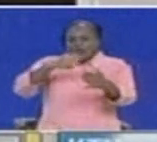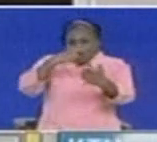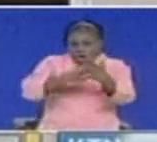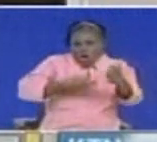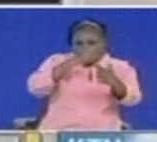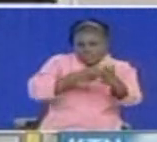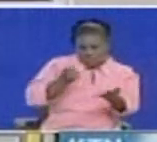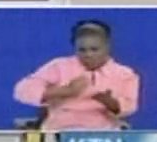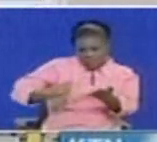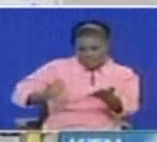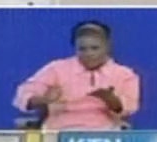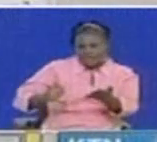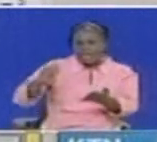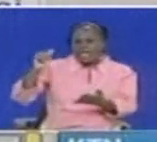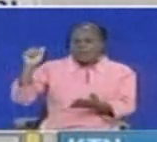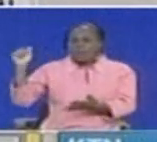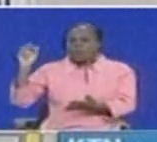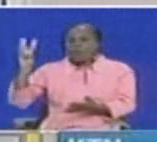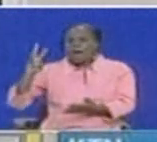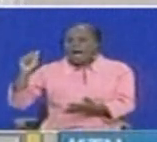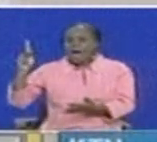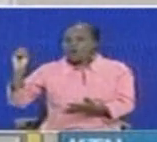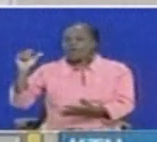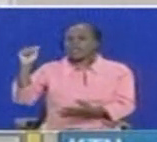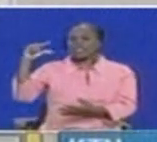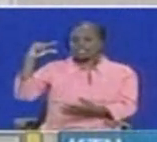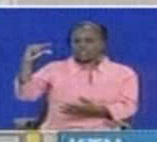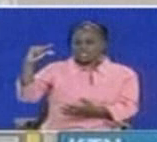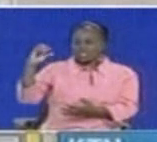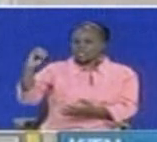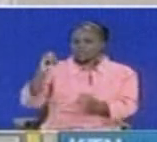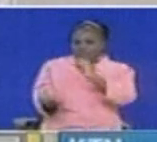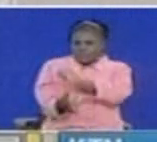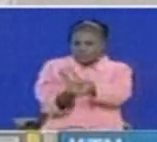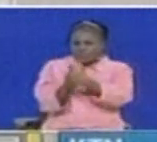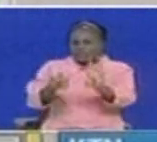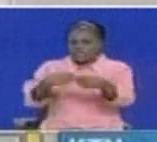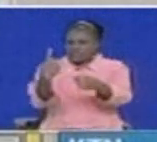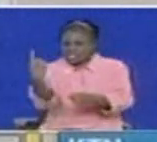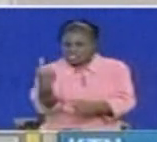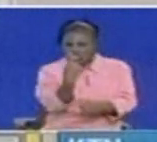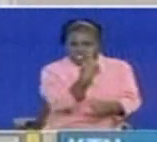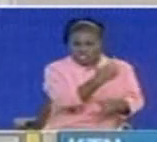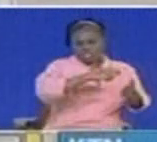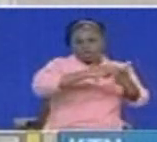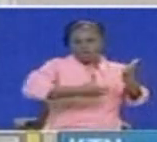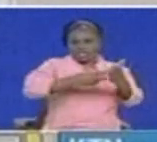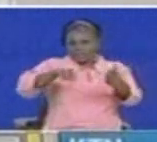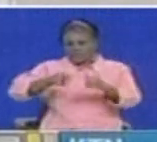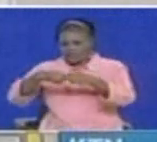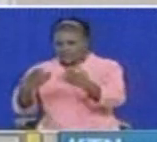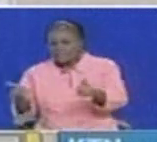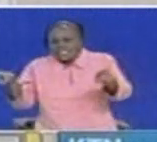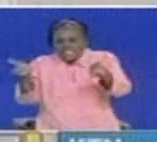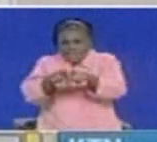contracts were being signed, Amos Wako was the attorney general and offered advice on each of those controversial contracts.